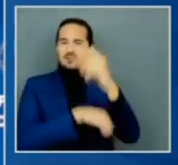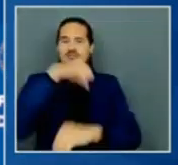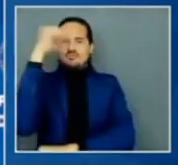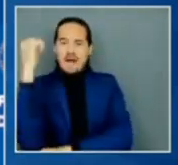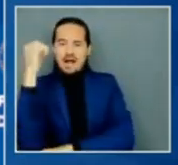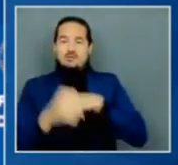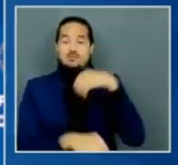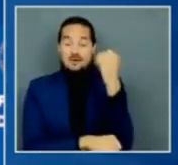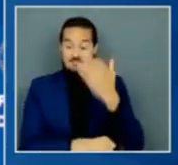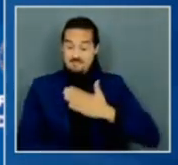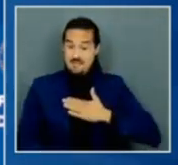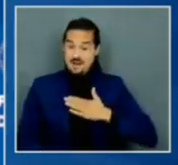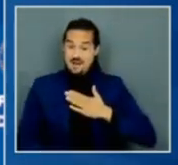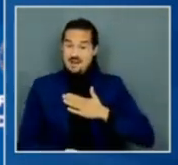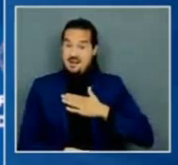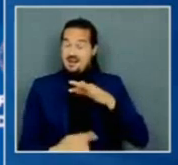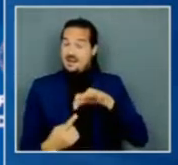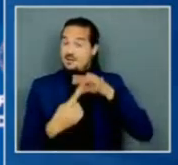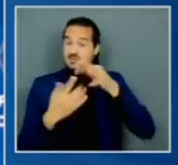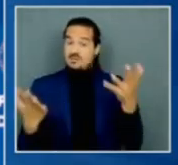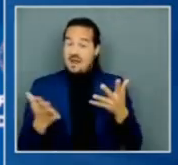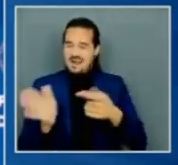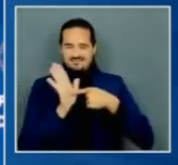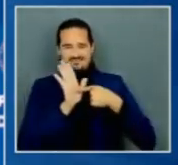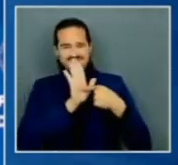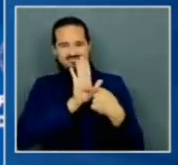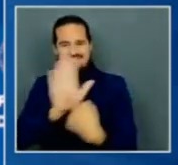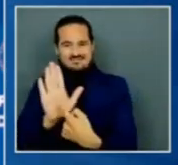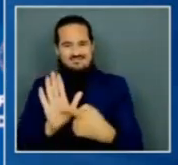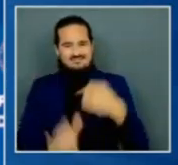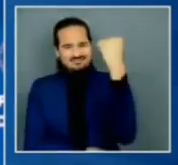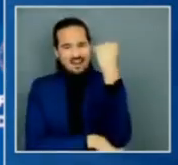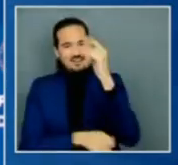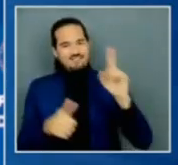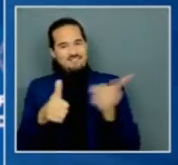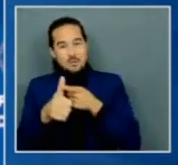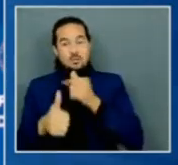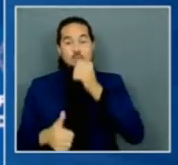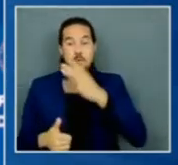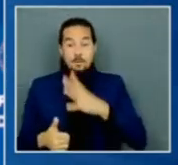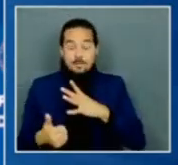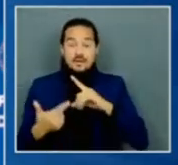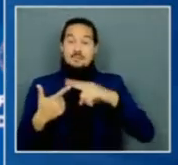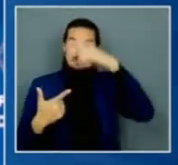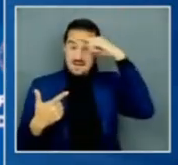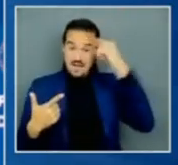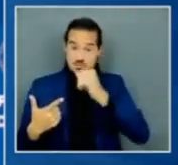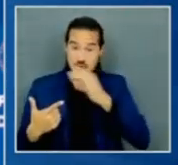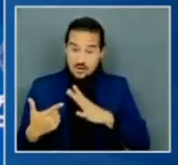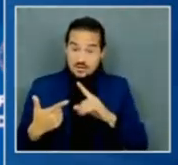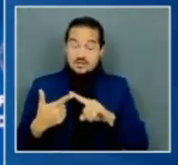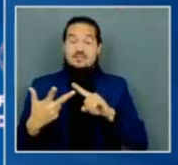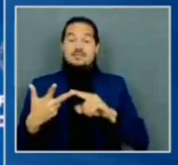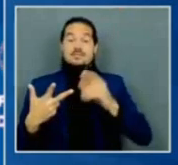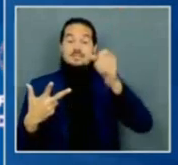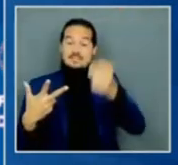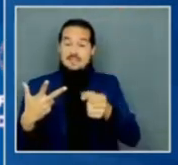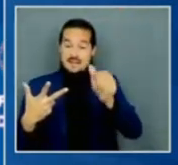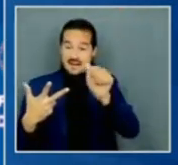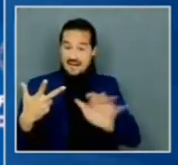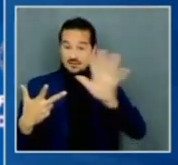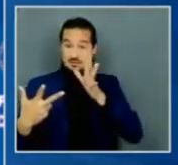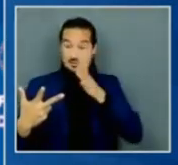is first among cabinets of all the firsts it represents. The first ever woman, the first Black woman, the first woman of